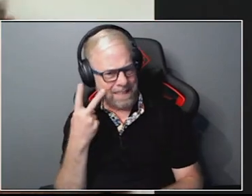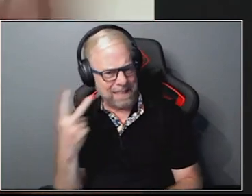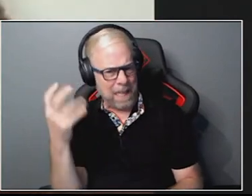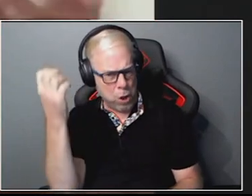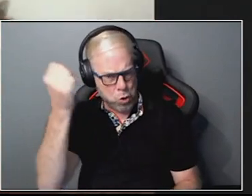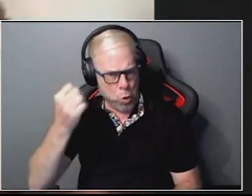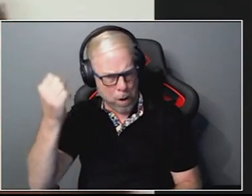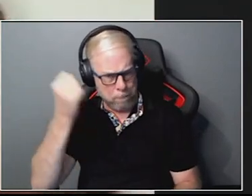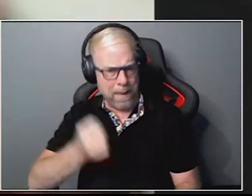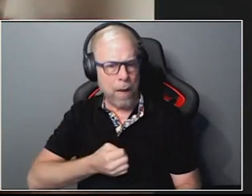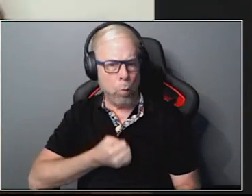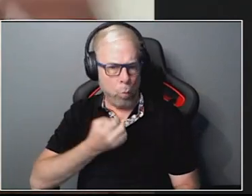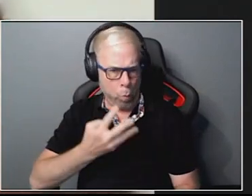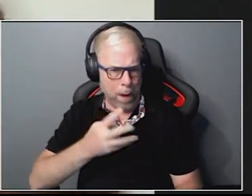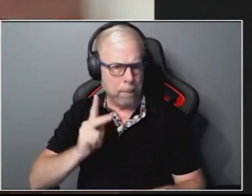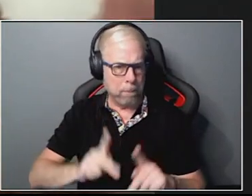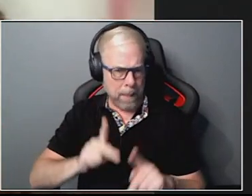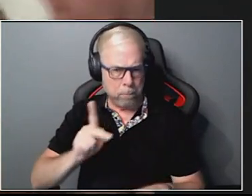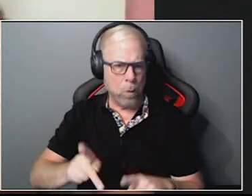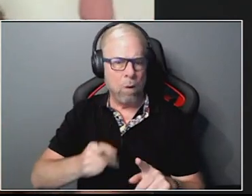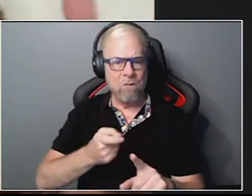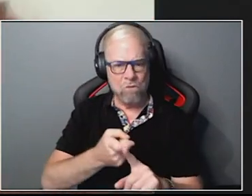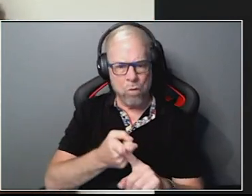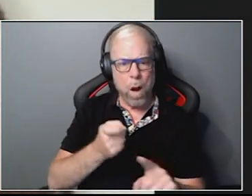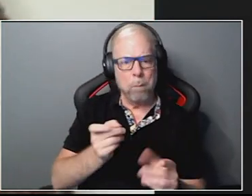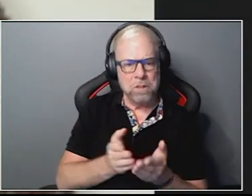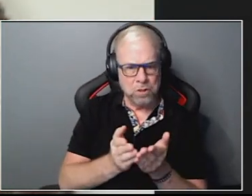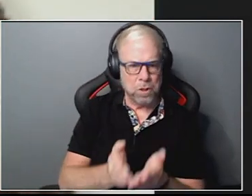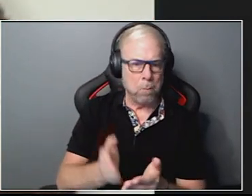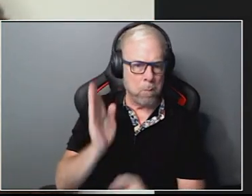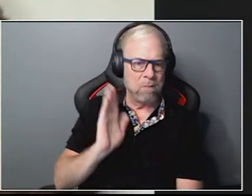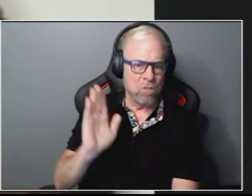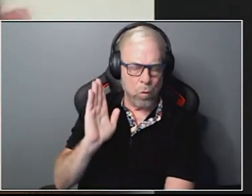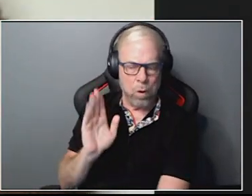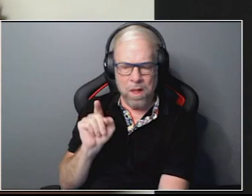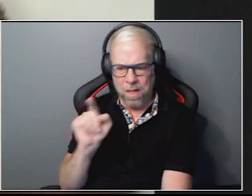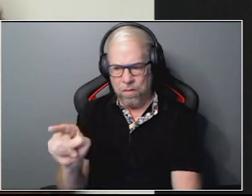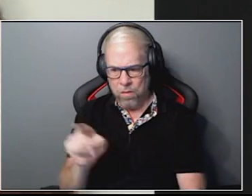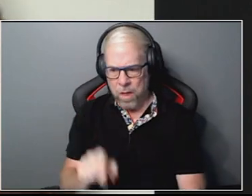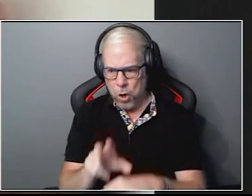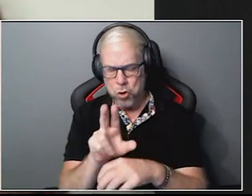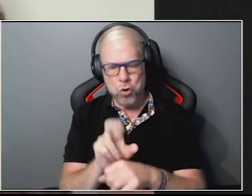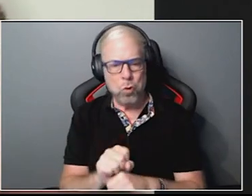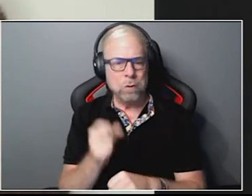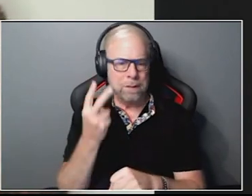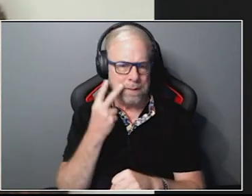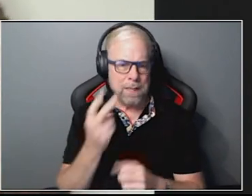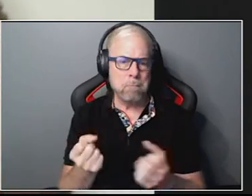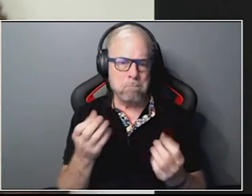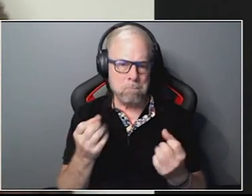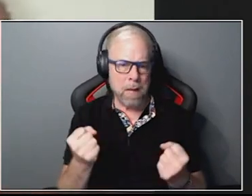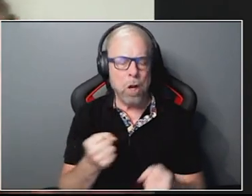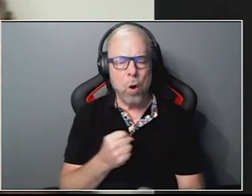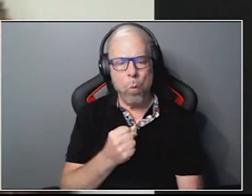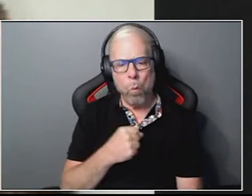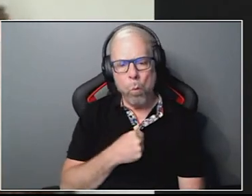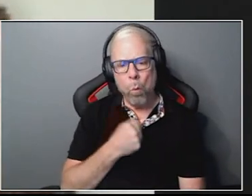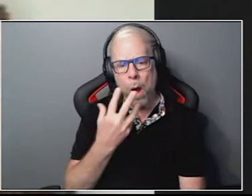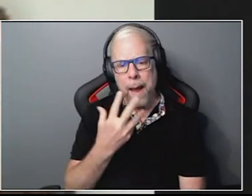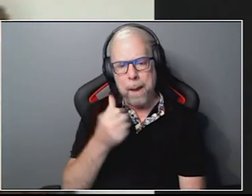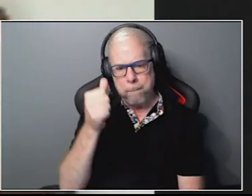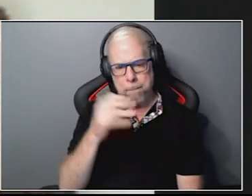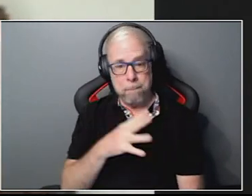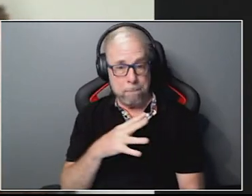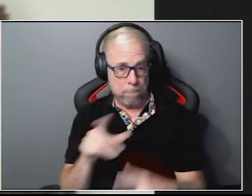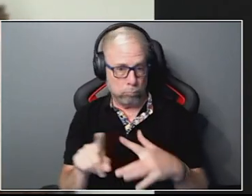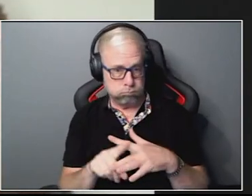Ships come every so often. So they're very used to seeing a lot of white men coming off the ship. But when I